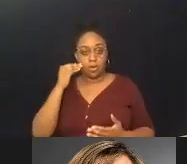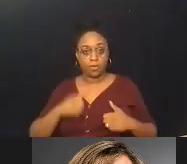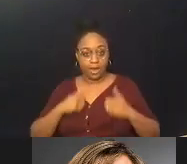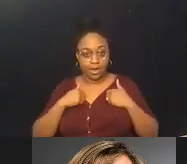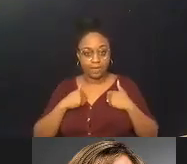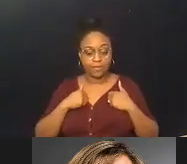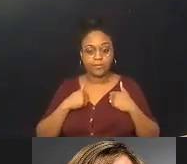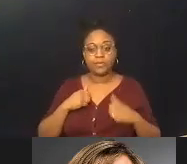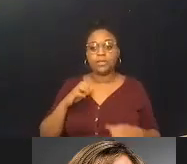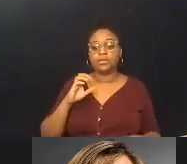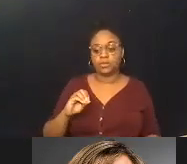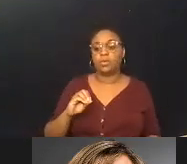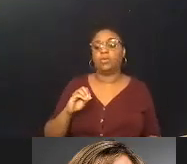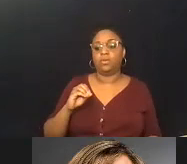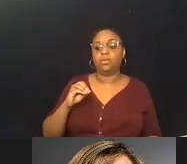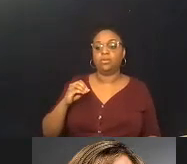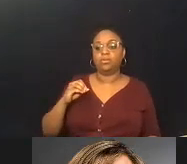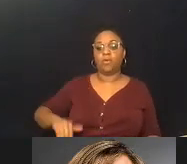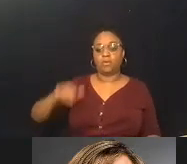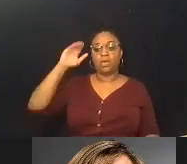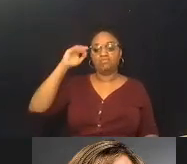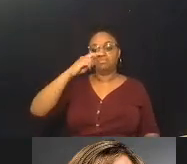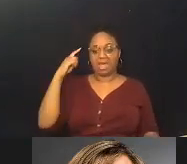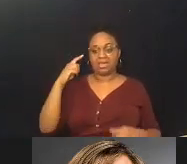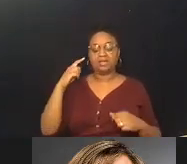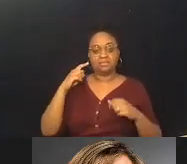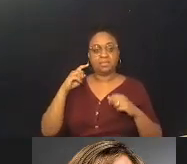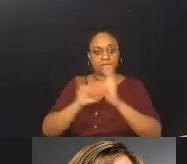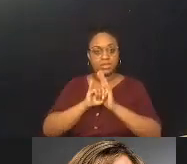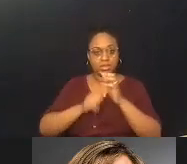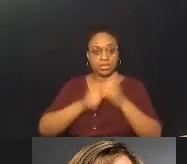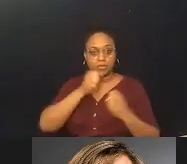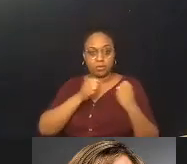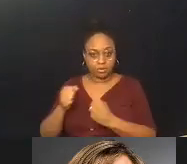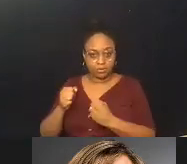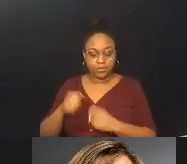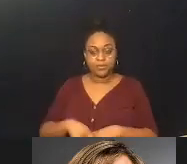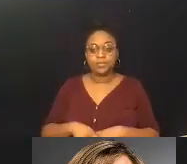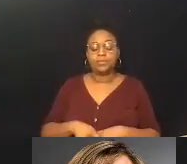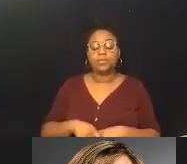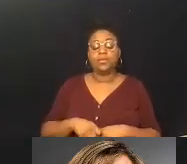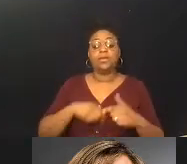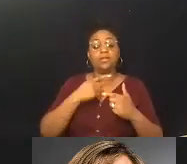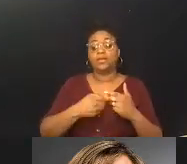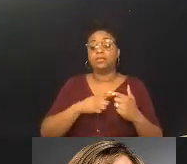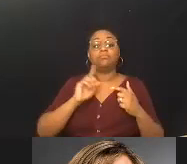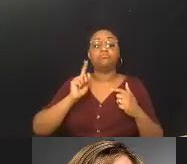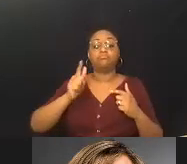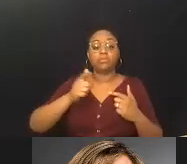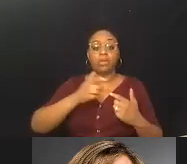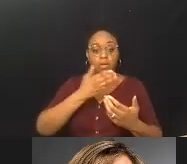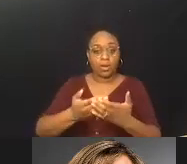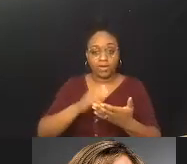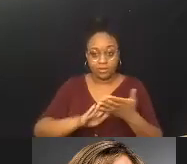was very salient growing up. I think it's not until I went to college that I started thinking about, I think